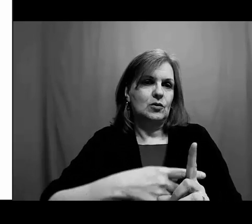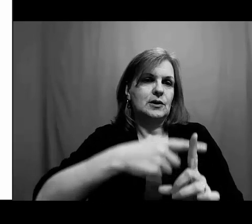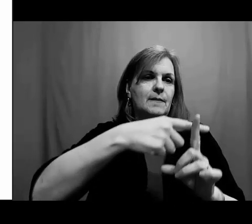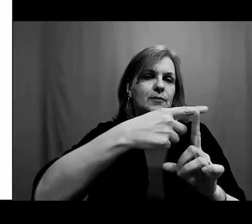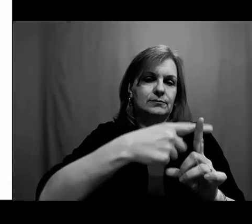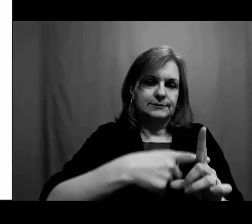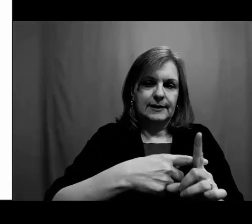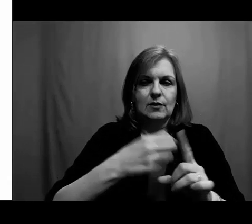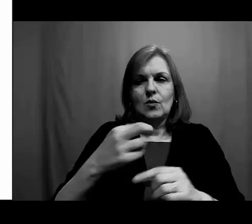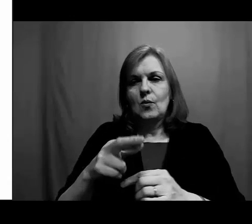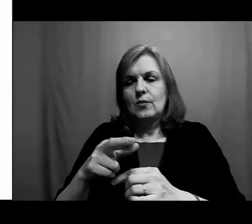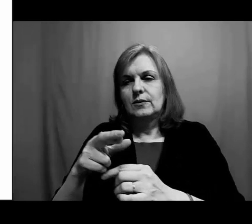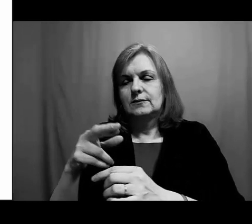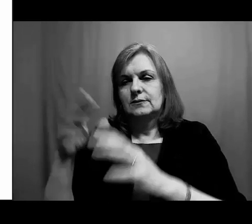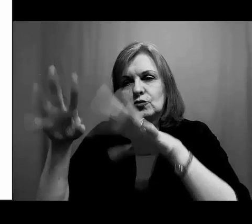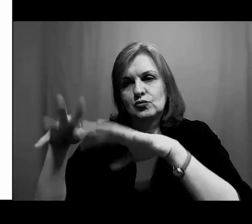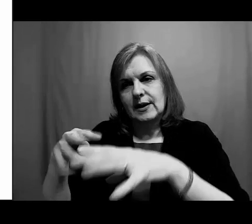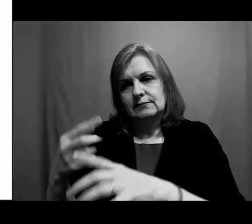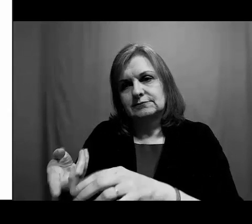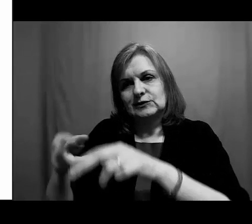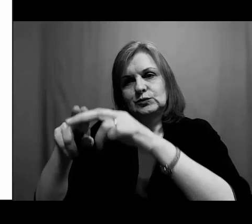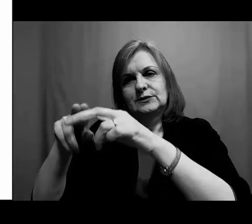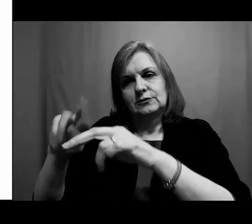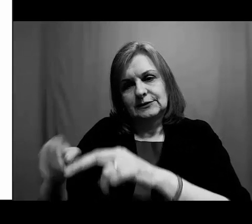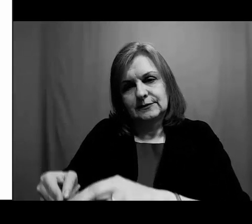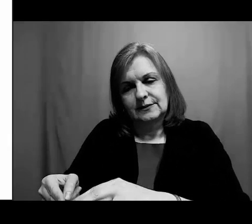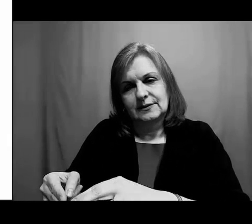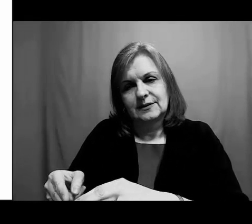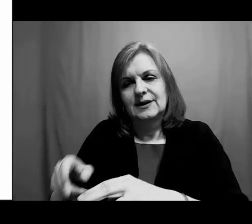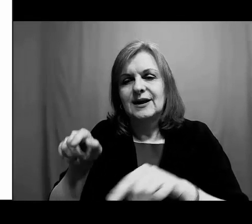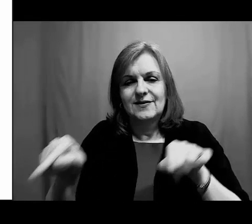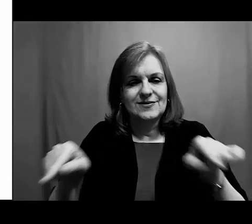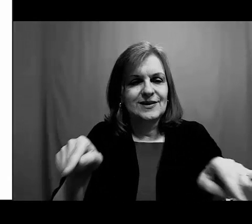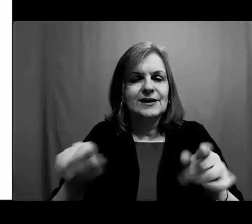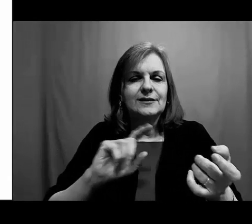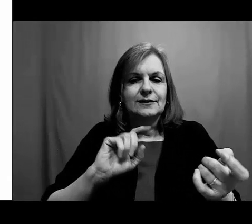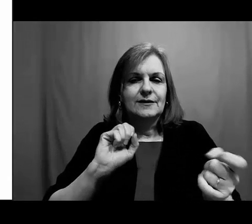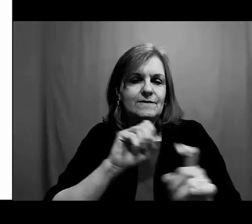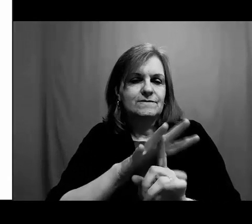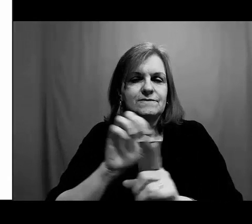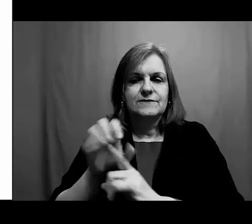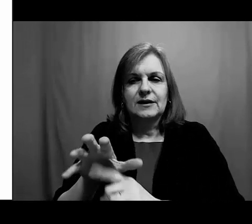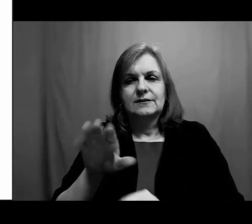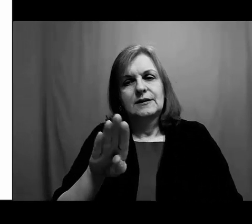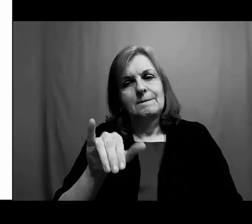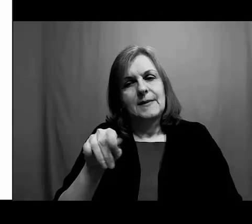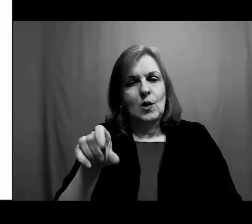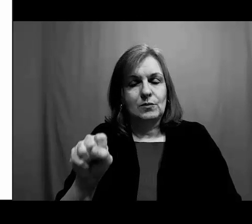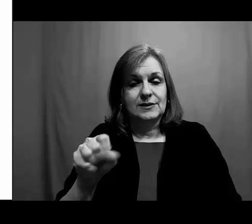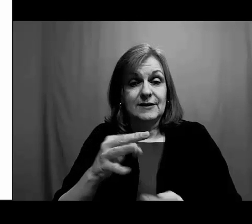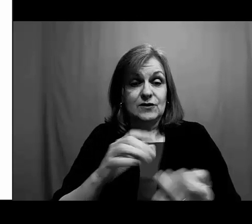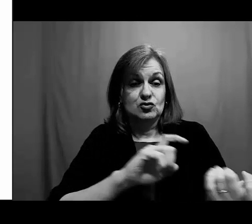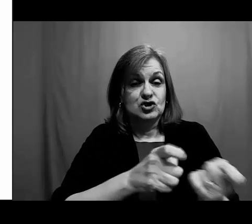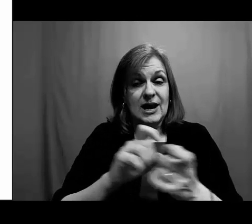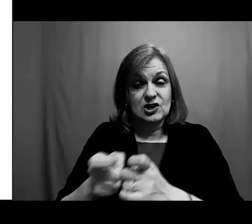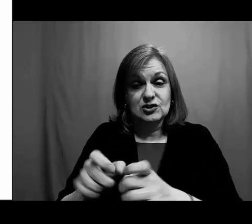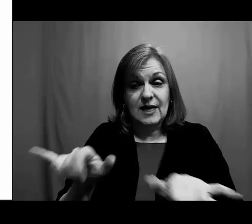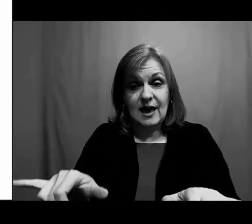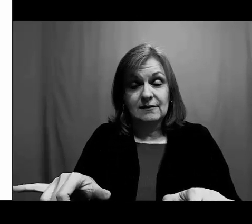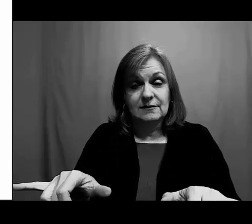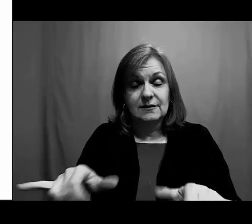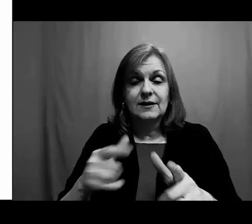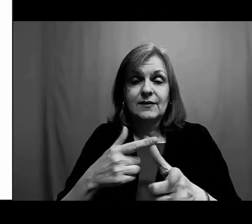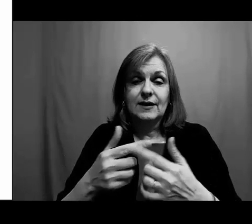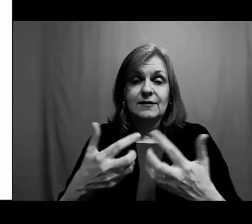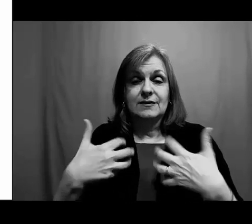area, rainfall is up or down in an area, we can very quickly start changing biomes. And if you change biomes, the animals either have to move